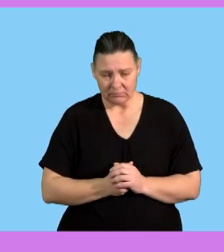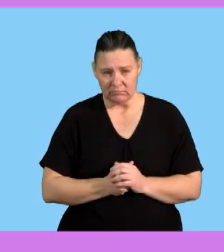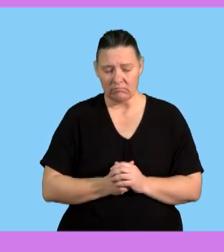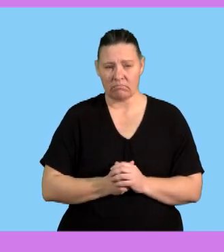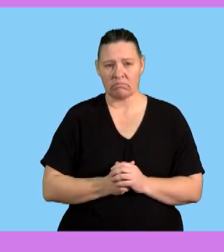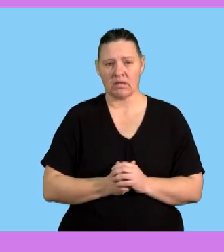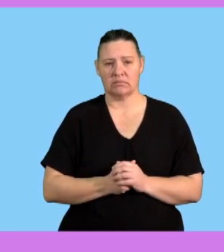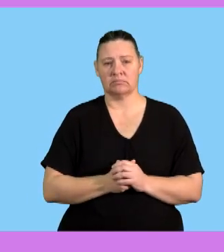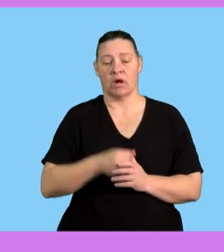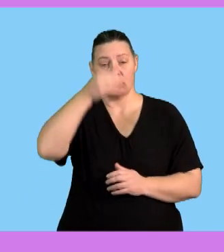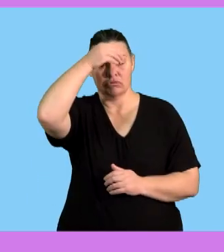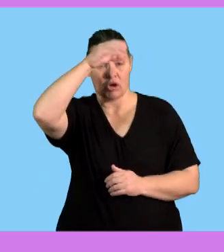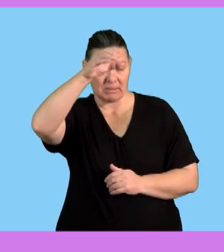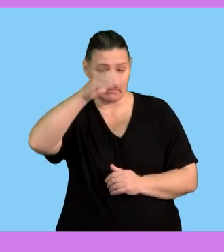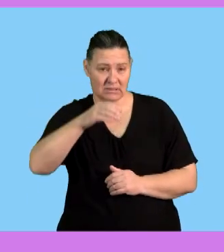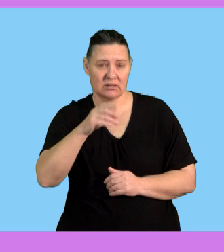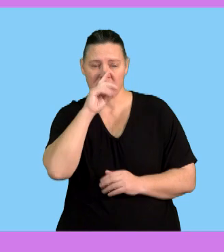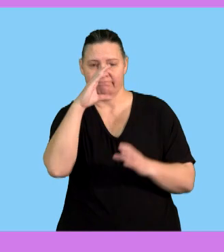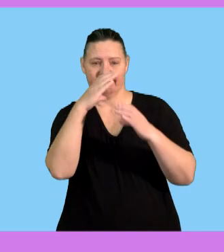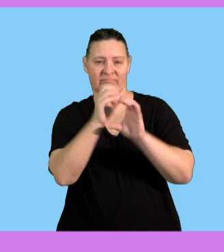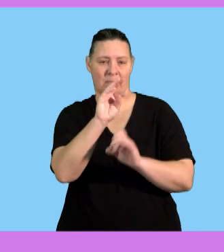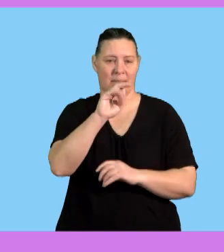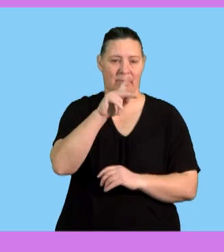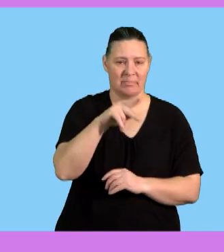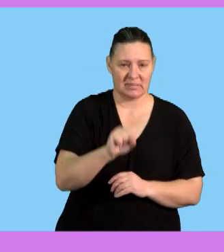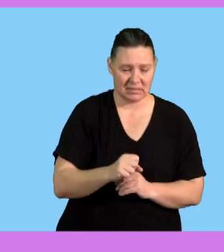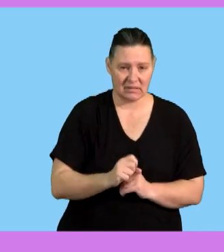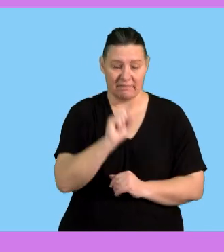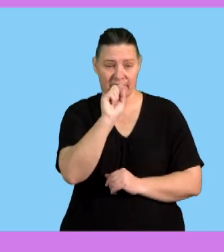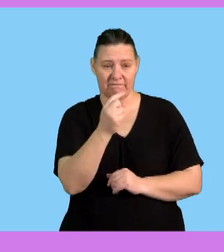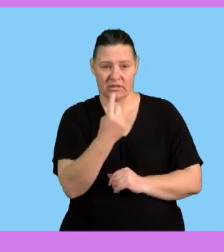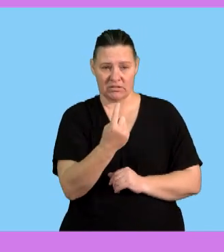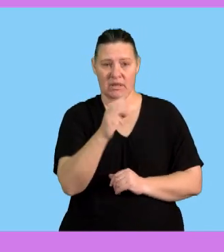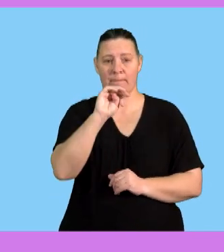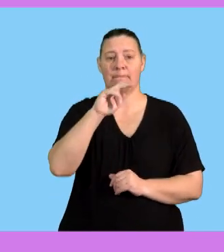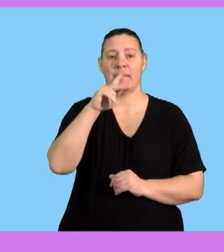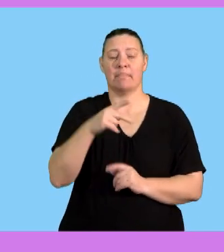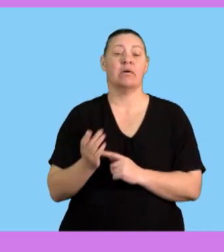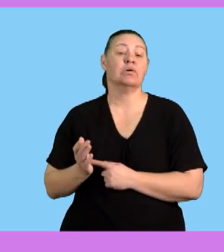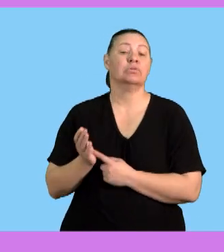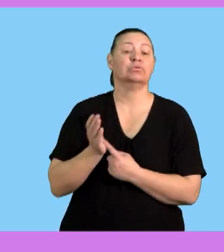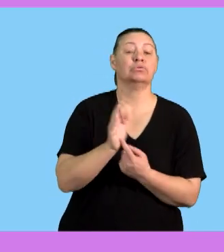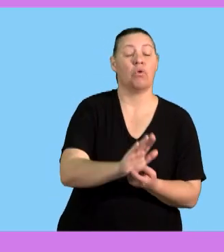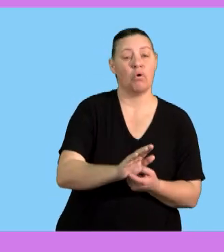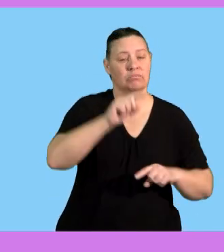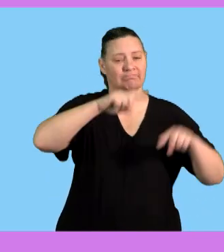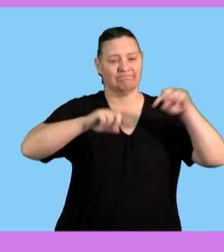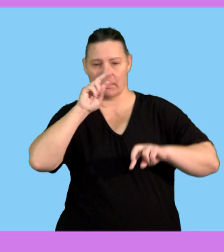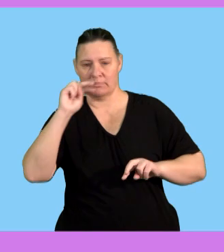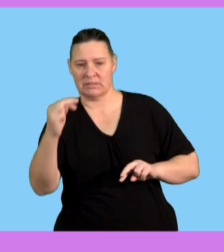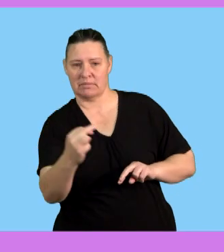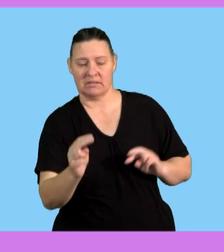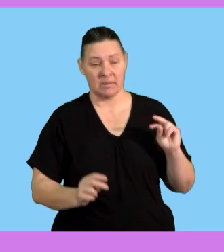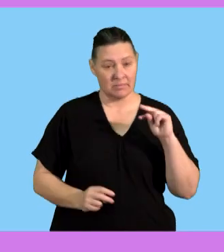Now, these are the concepts that we are going to be looking at. The first one is maps showing different